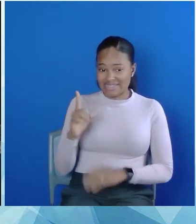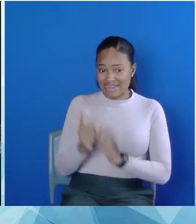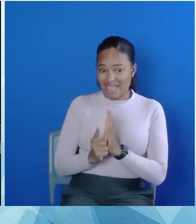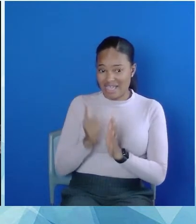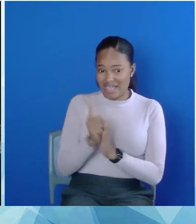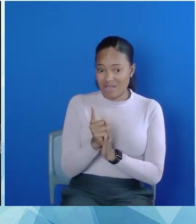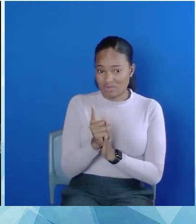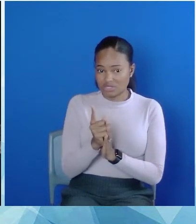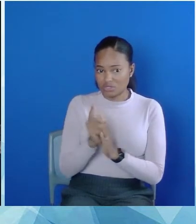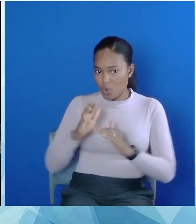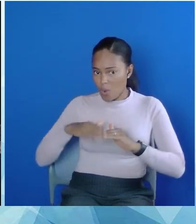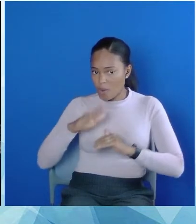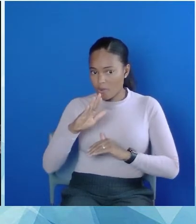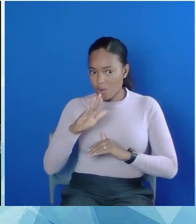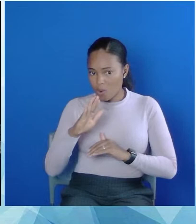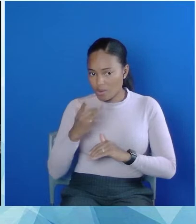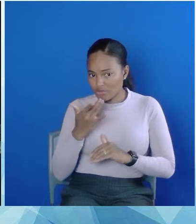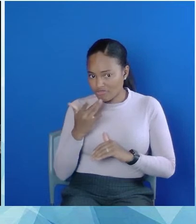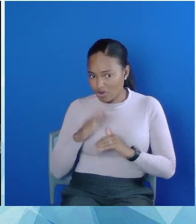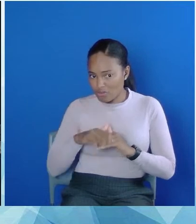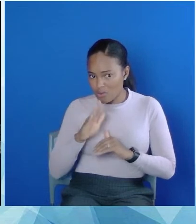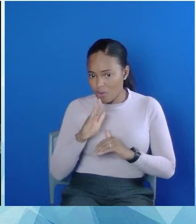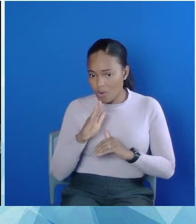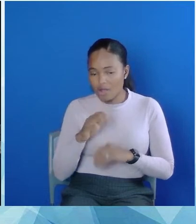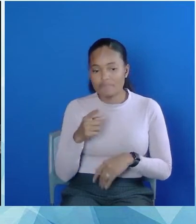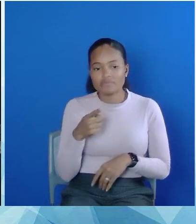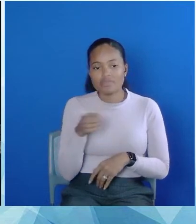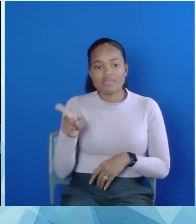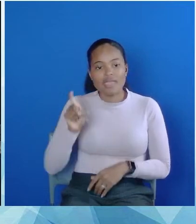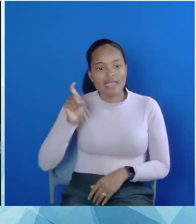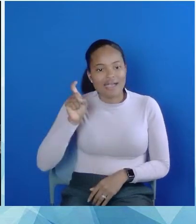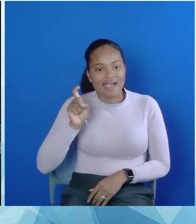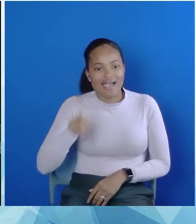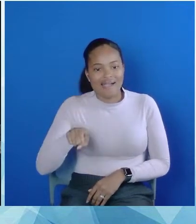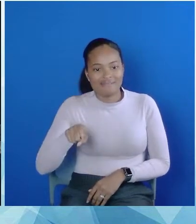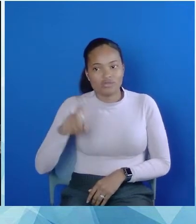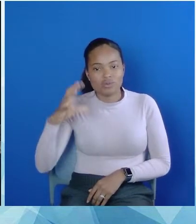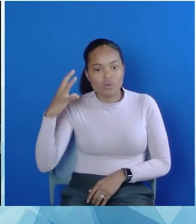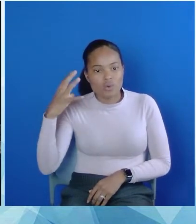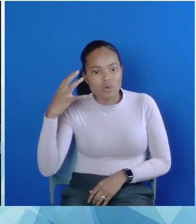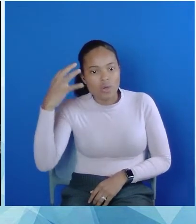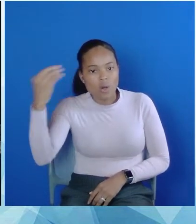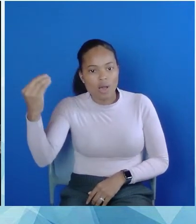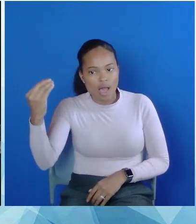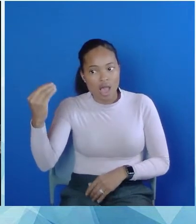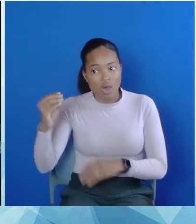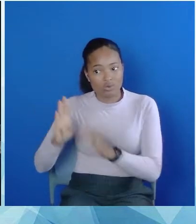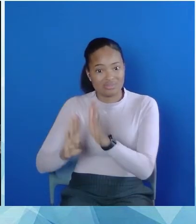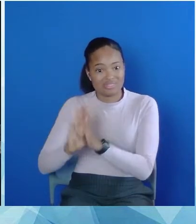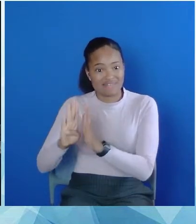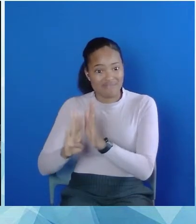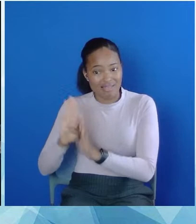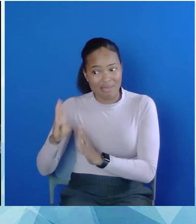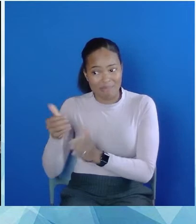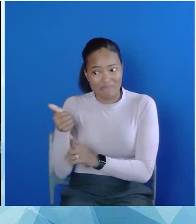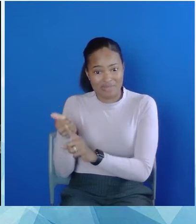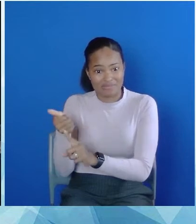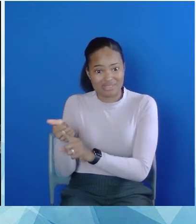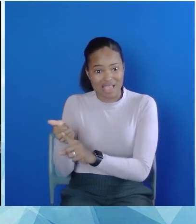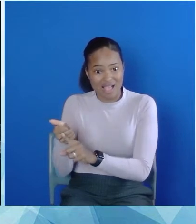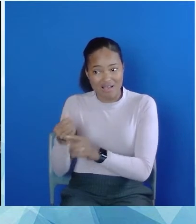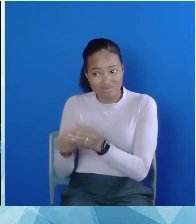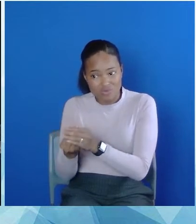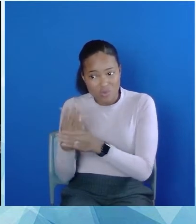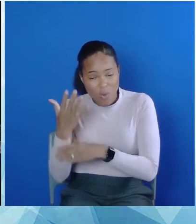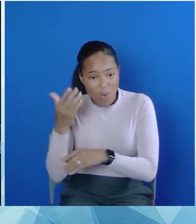more preferably. They have to get out and develop themselves. They have to get out and tour